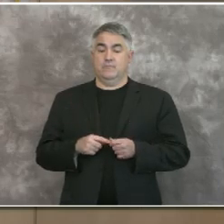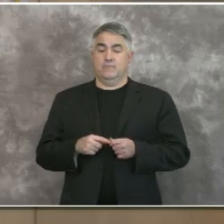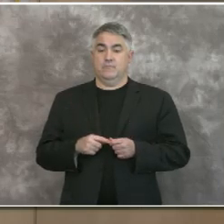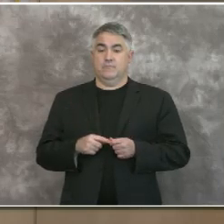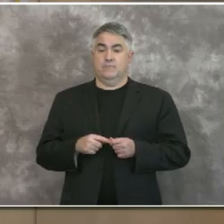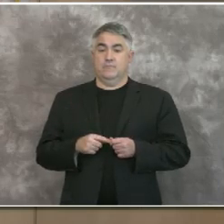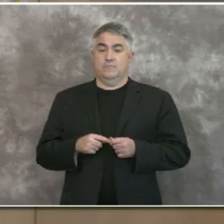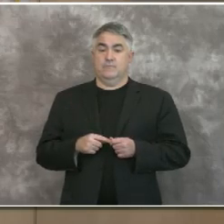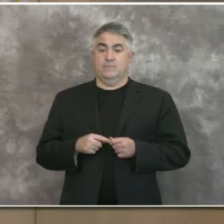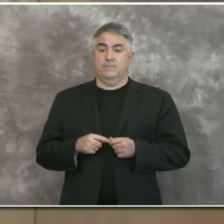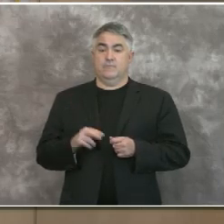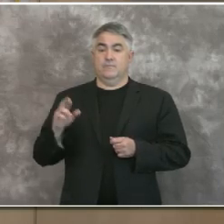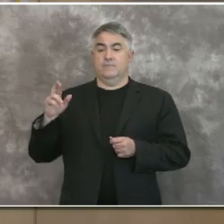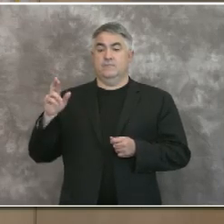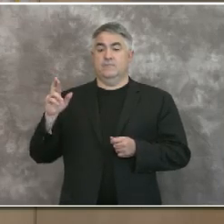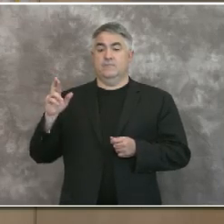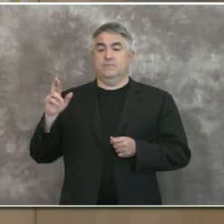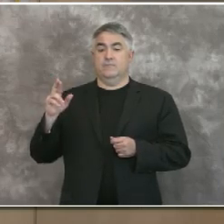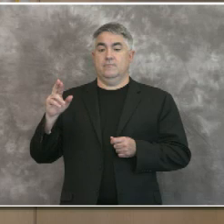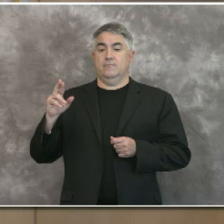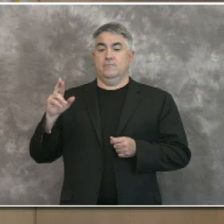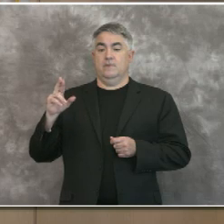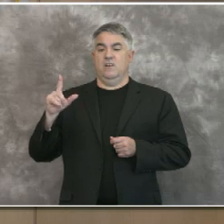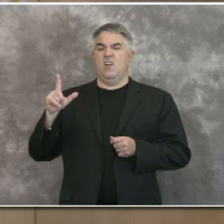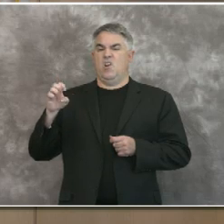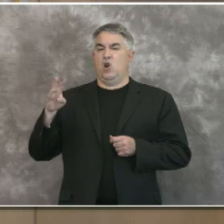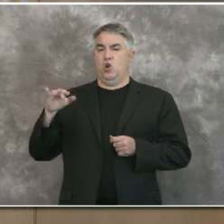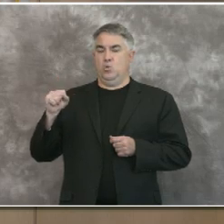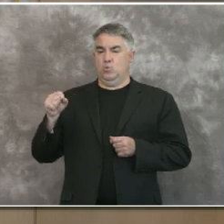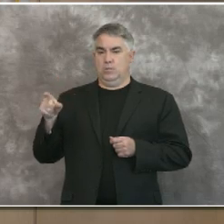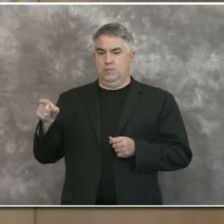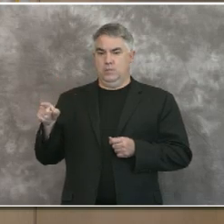Brandon Lewis at CBS 8, please state your question.